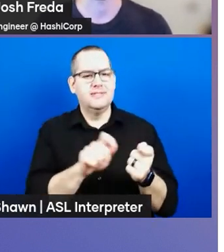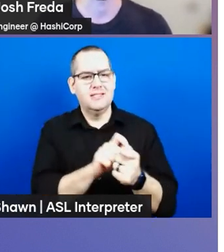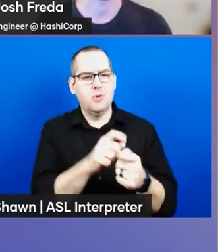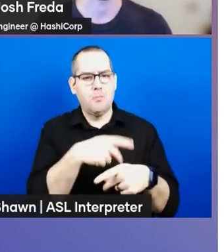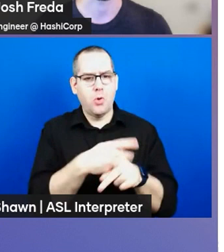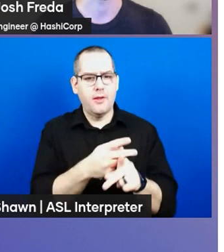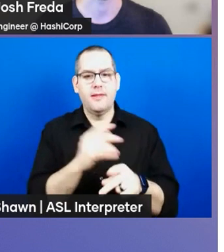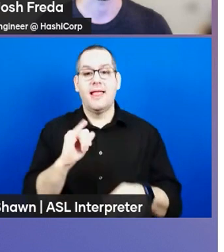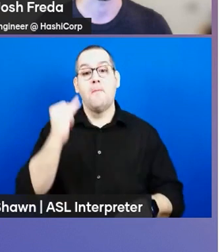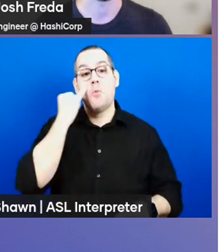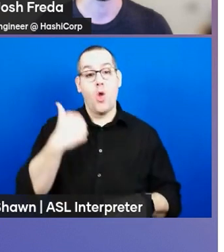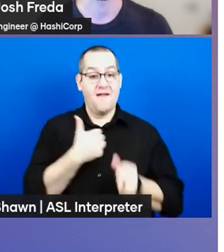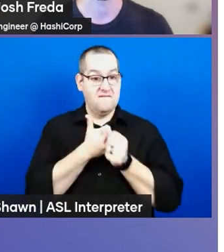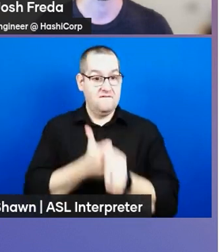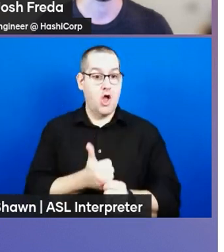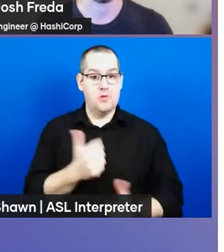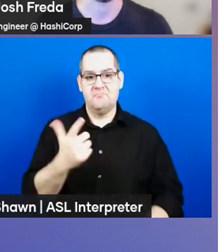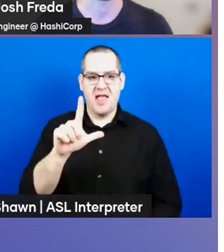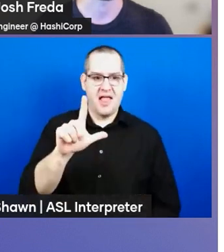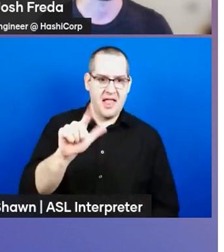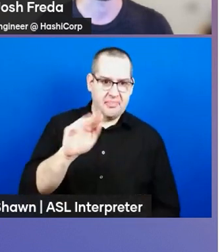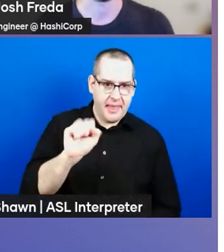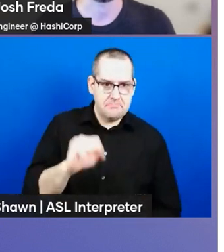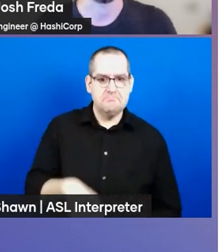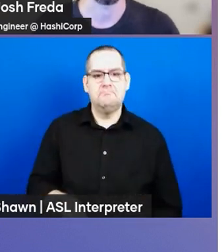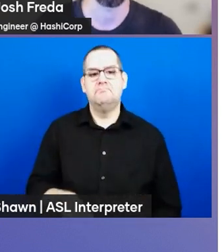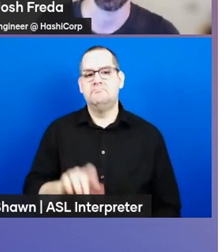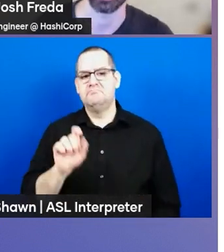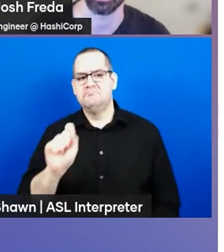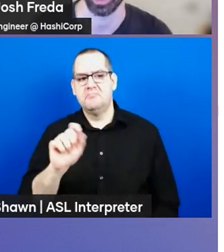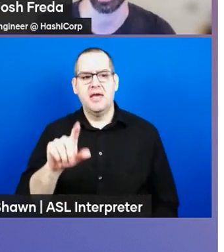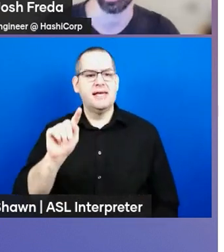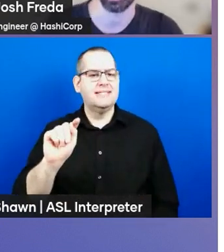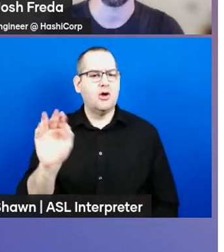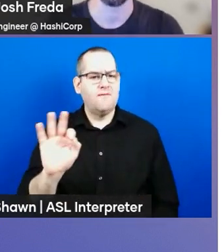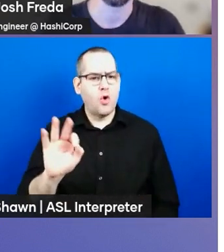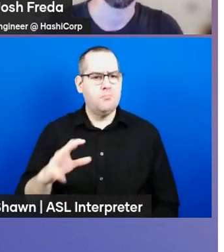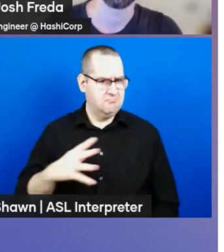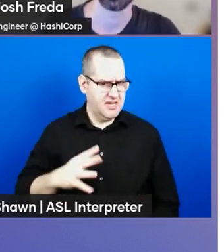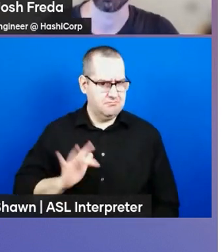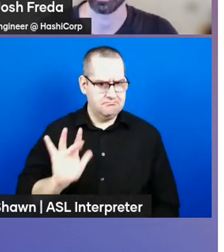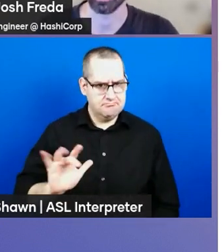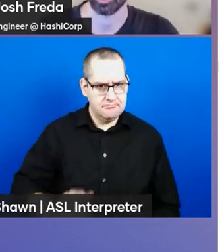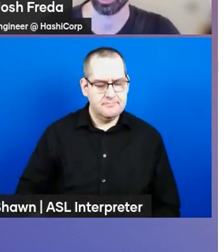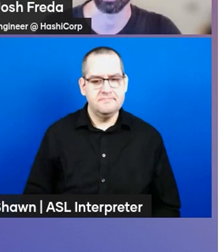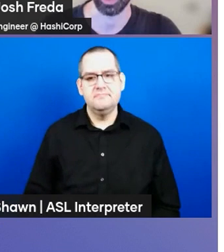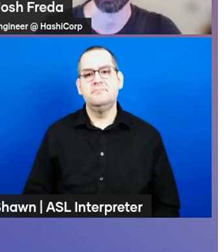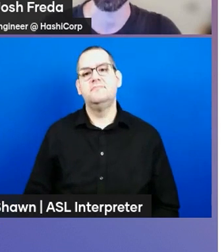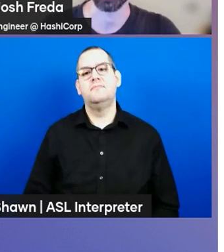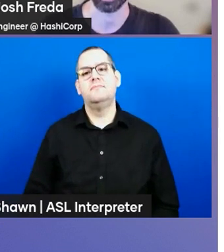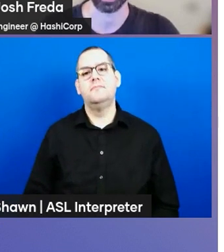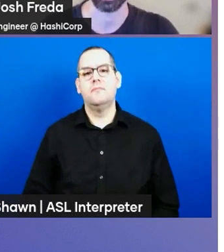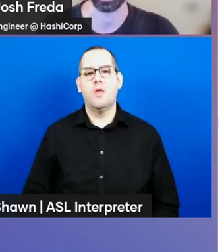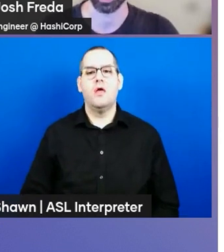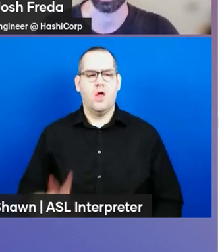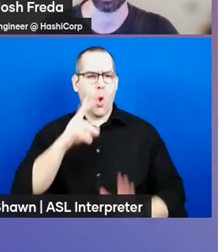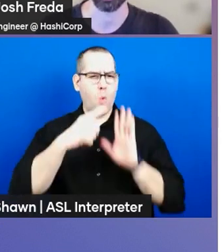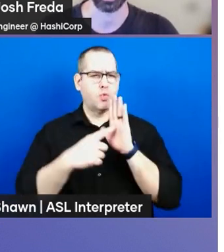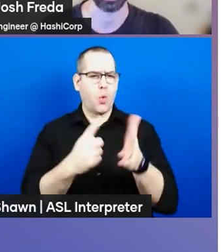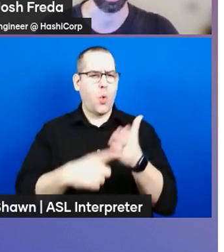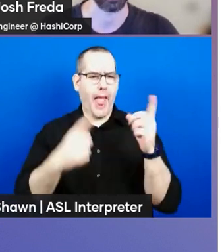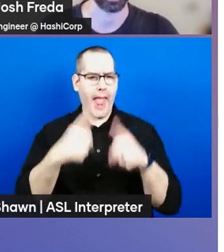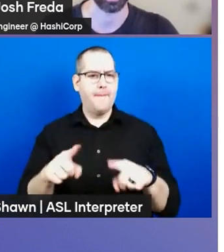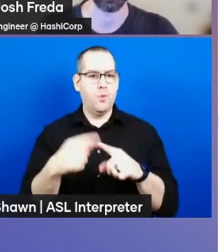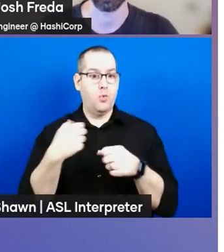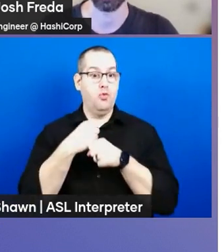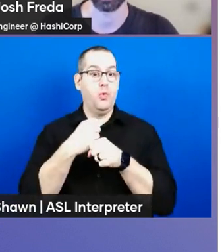say I just want to subscribe to Labs and Terraform, I can do that. And then I'll show what happens once we actually